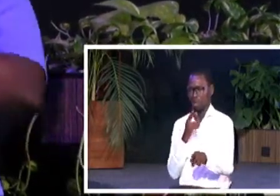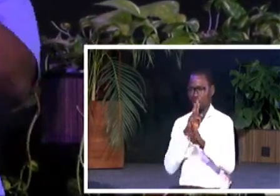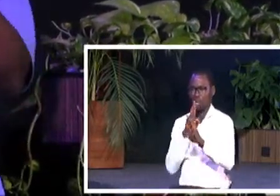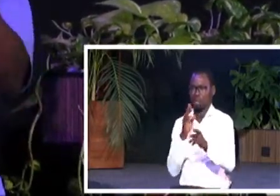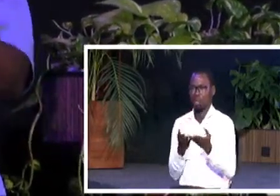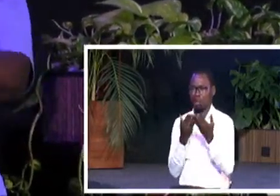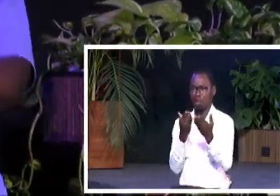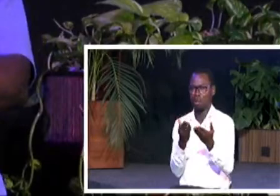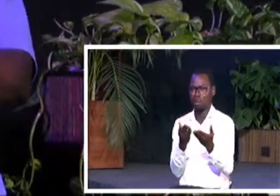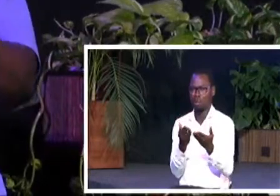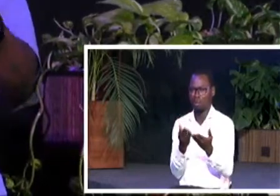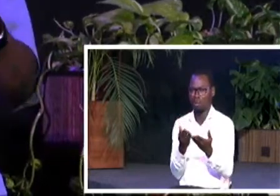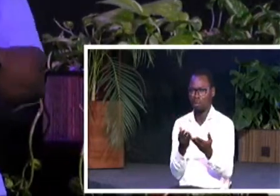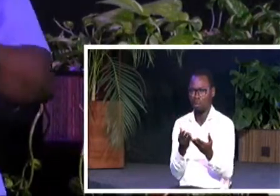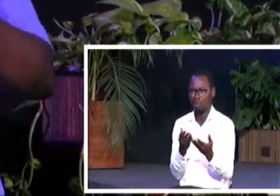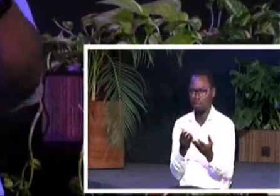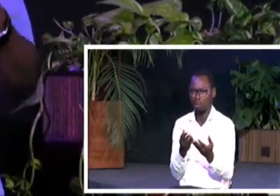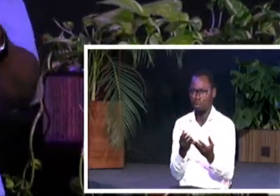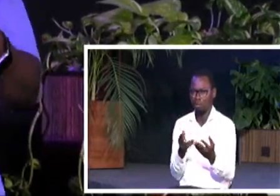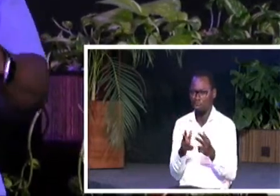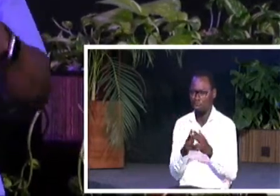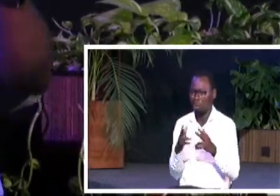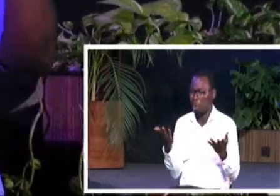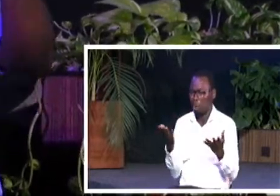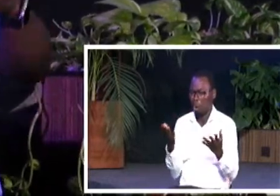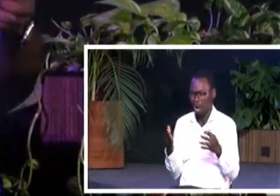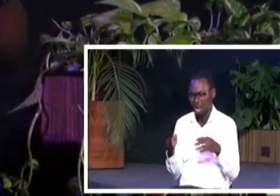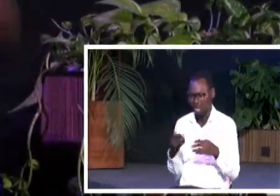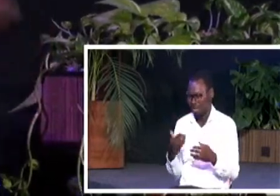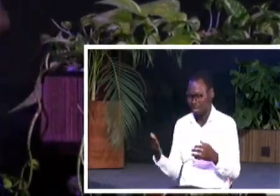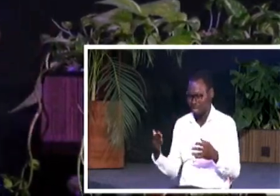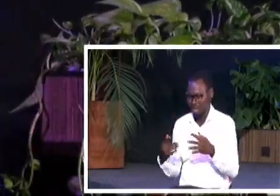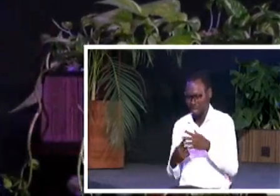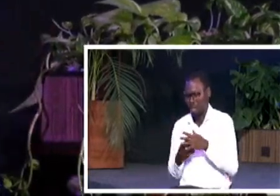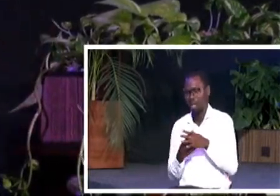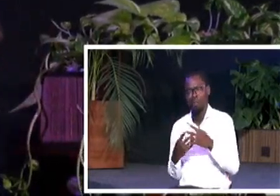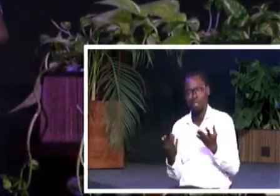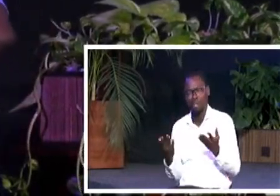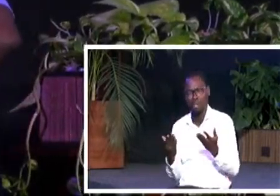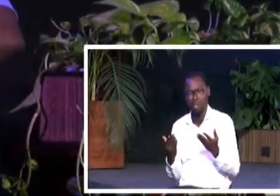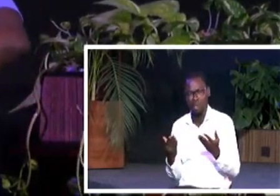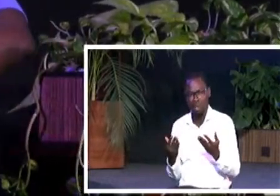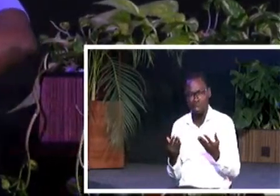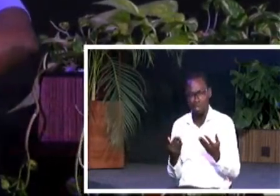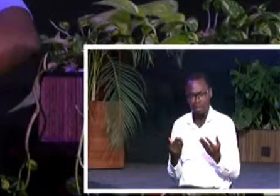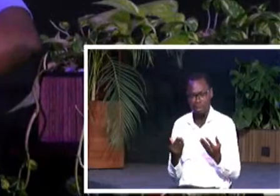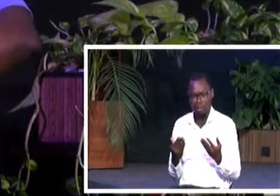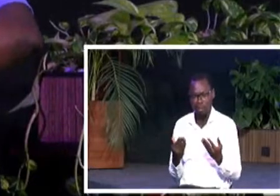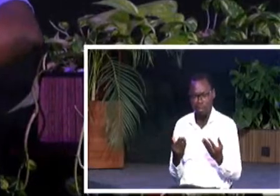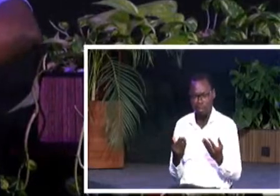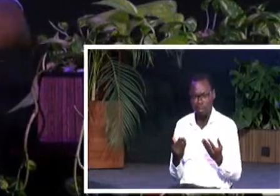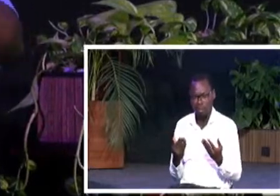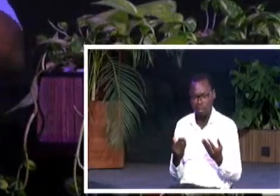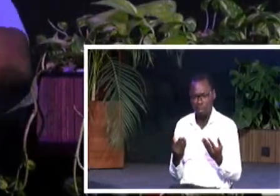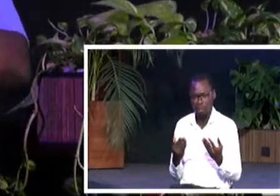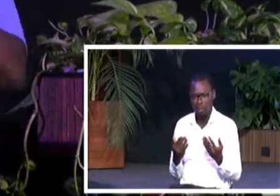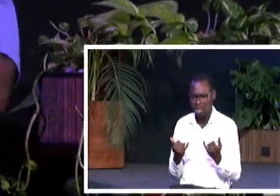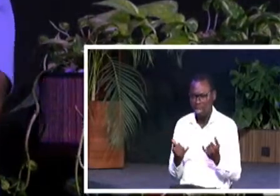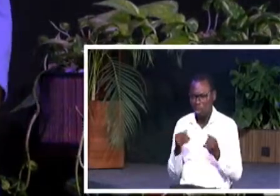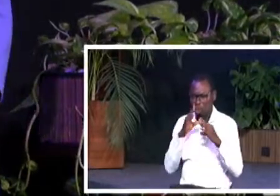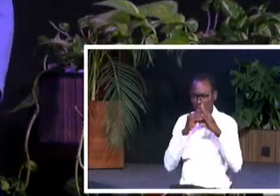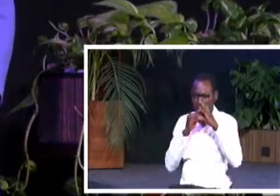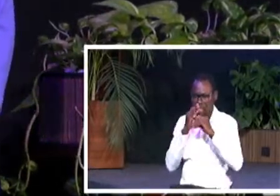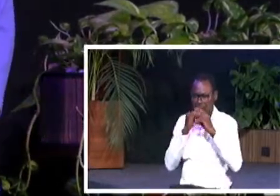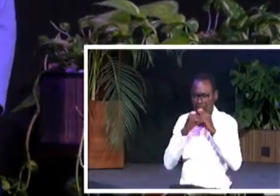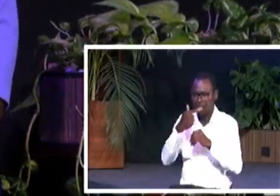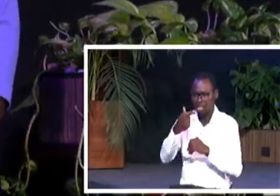are being, innovation is disrupting that. Now they are scared of ChatGPT. Because now ChatGPT will